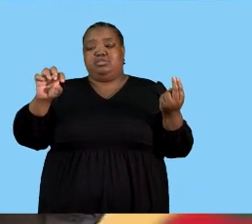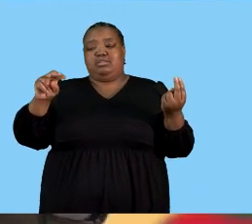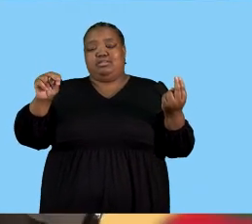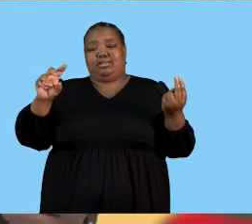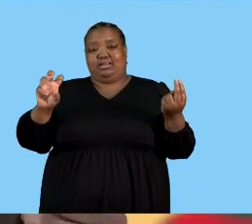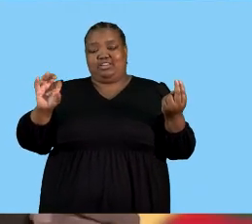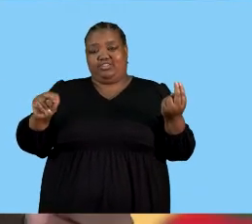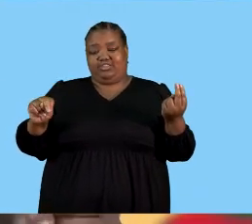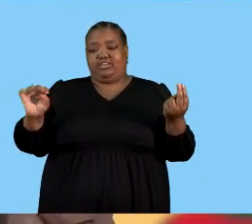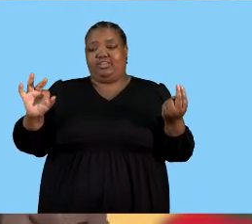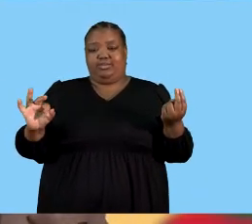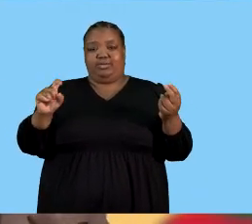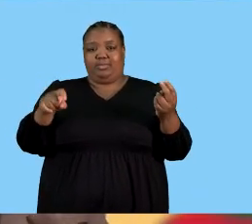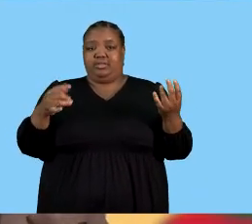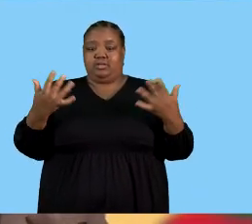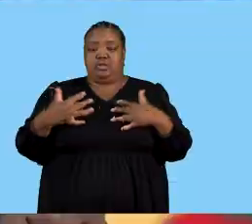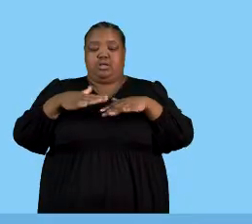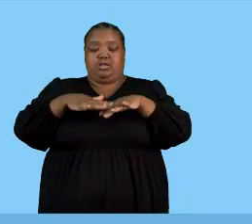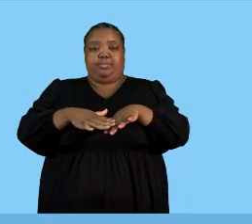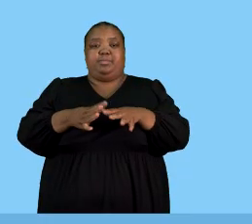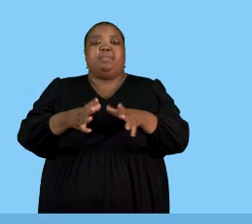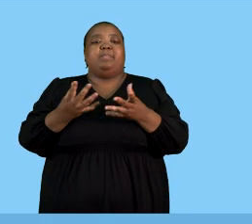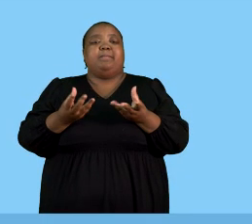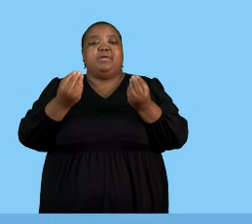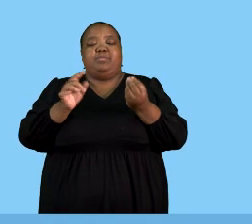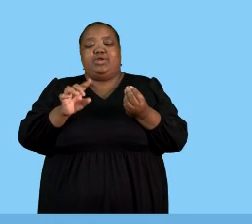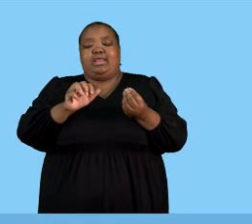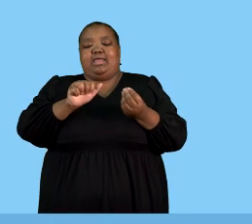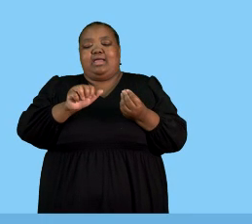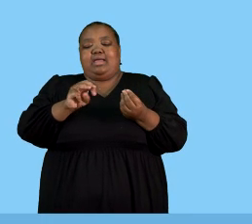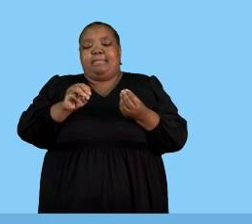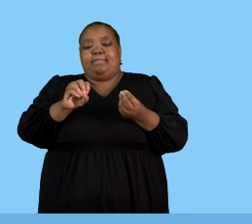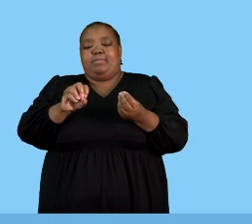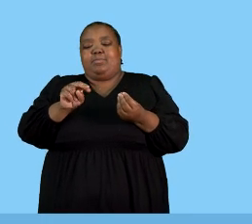those are chemically bonded together, they form this particular compound called ammonia.